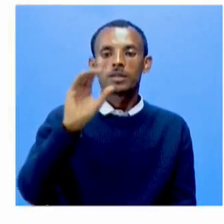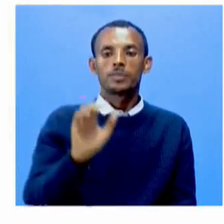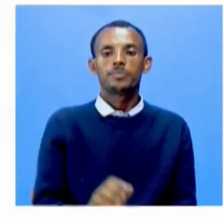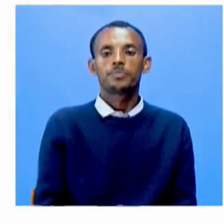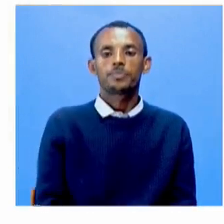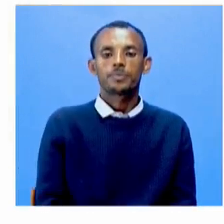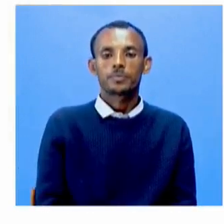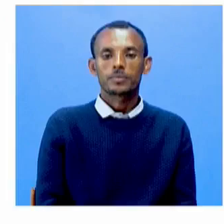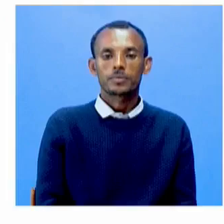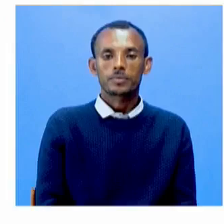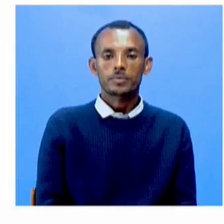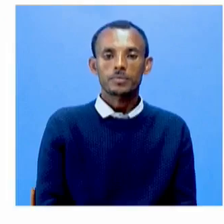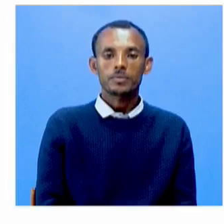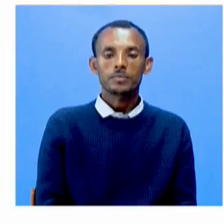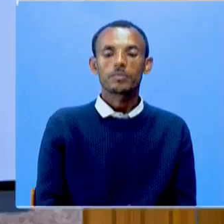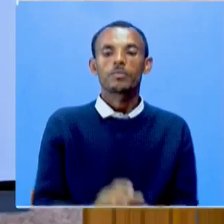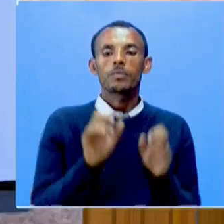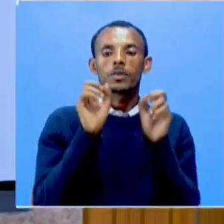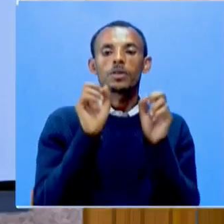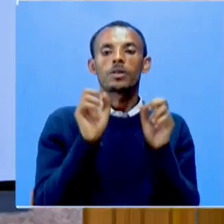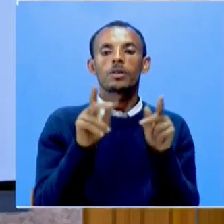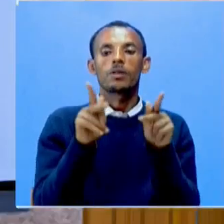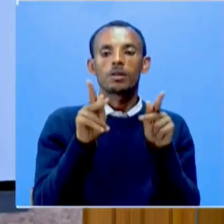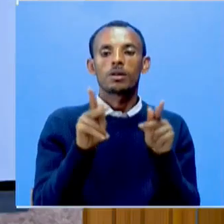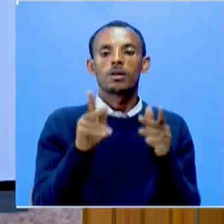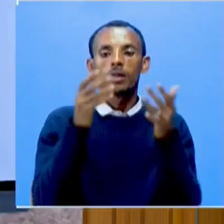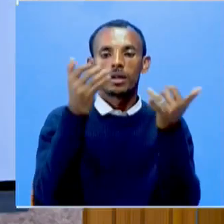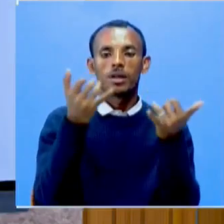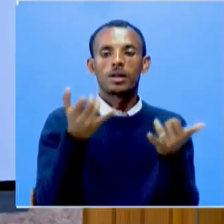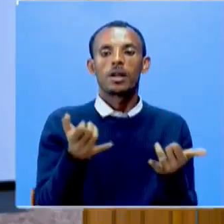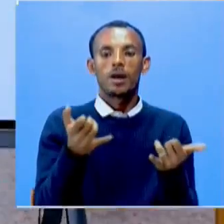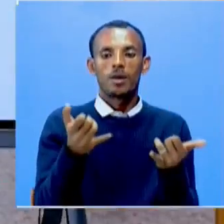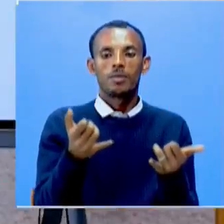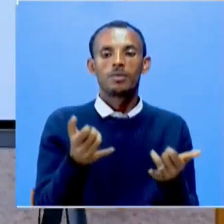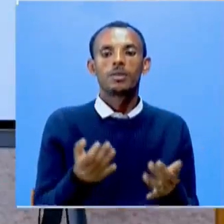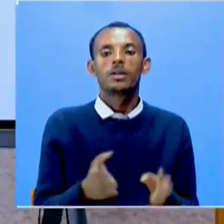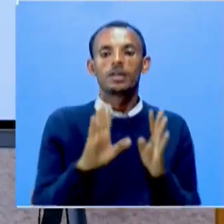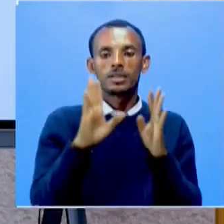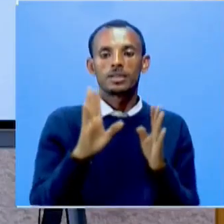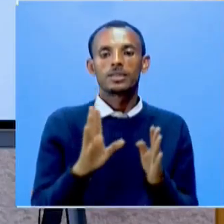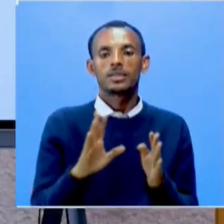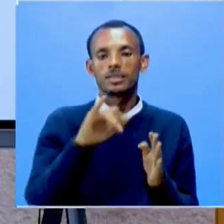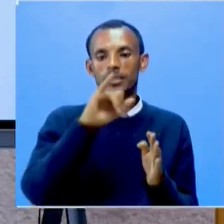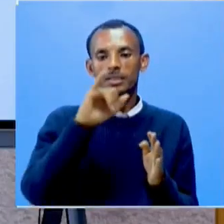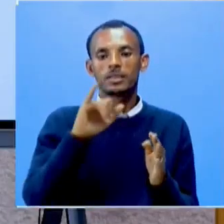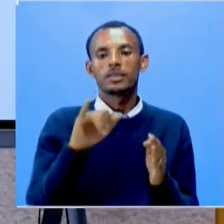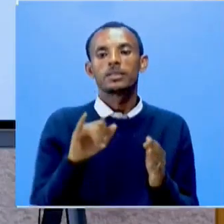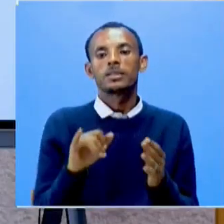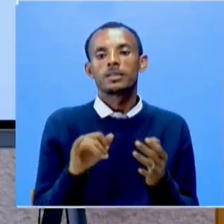DEC. Okay. Now let's just